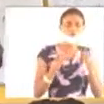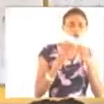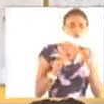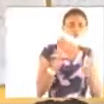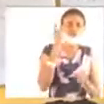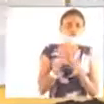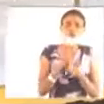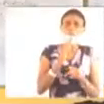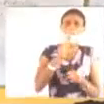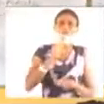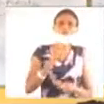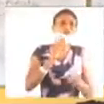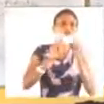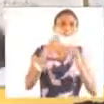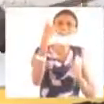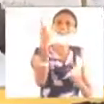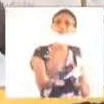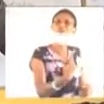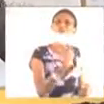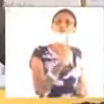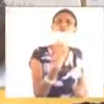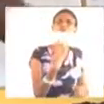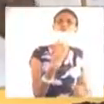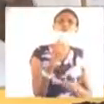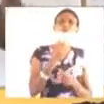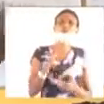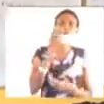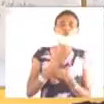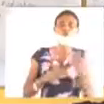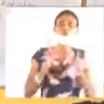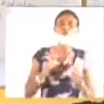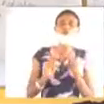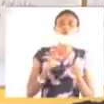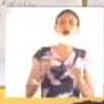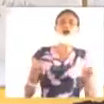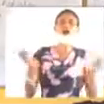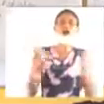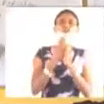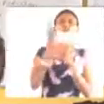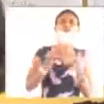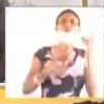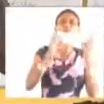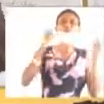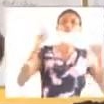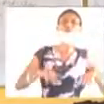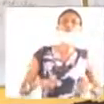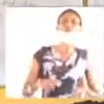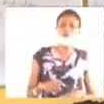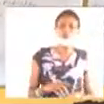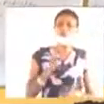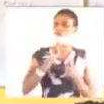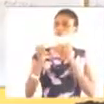Oh, what is this? Who is this? Meanwhile, you are not seeing anything. The next person is saying, what is happening,